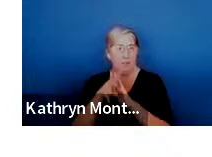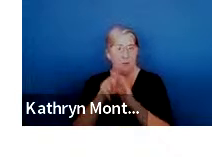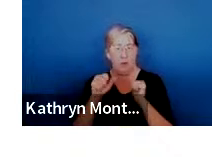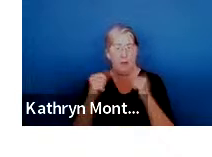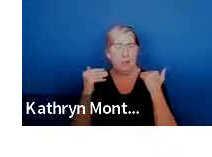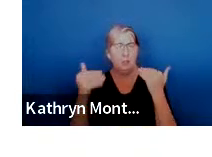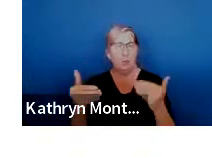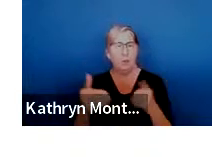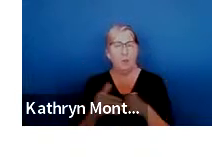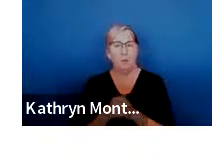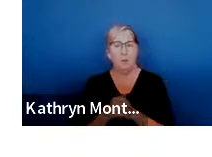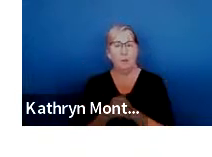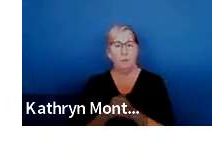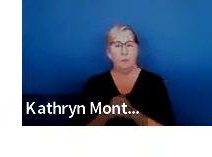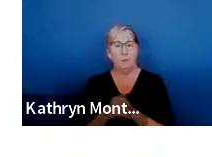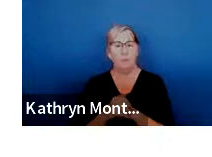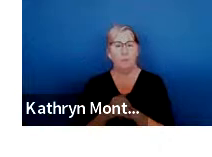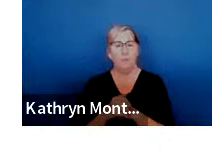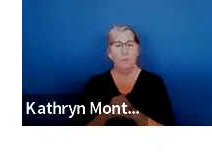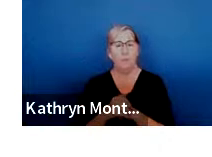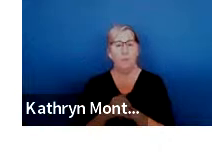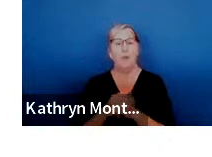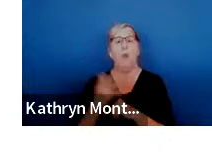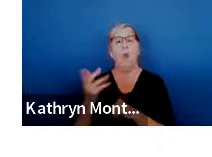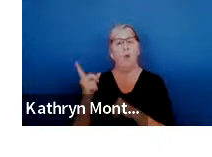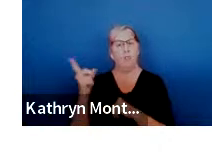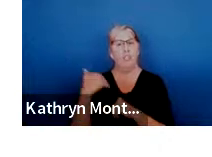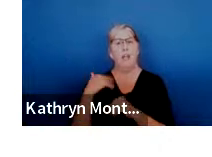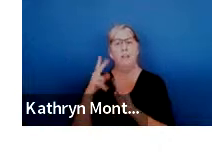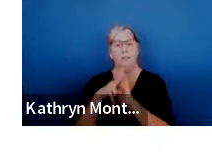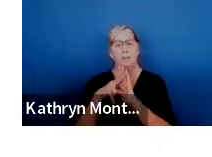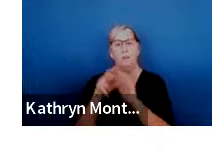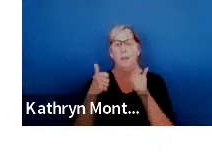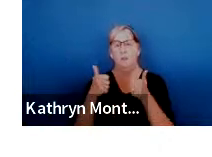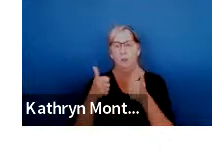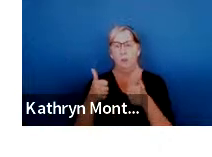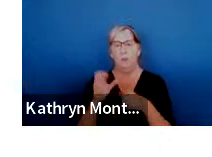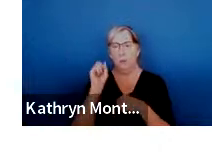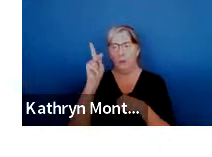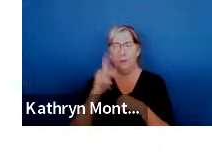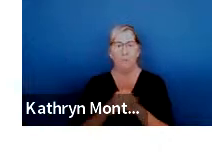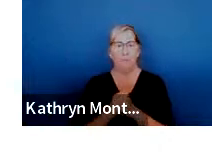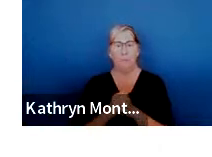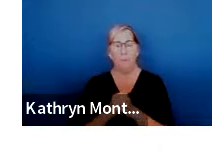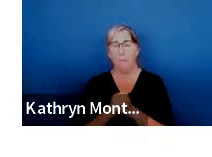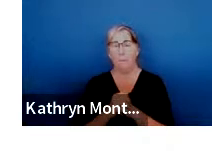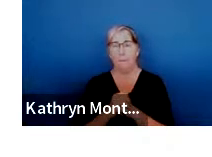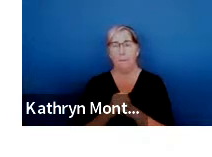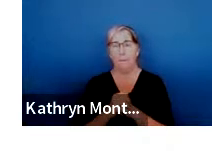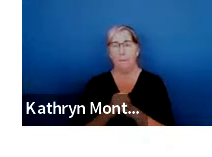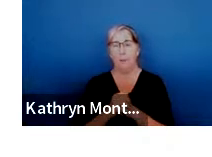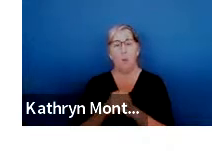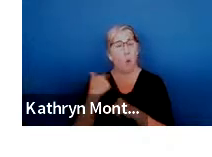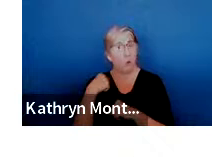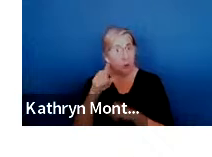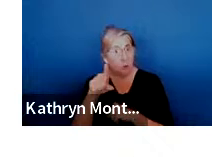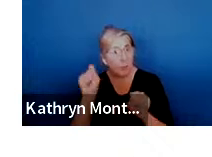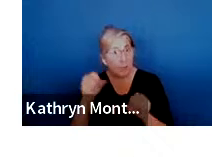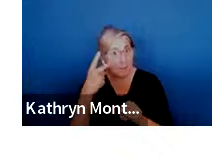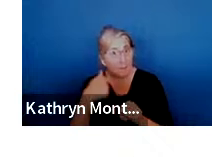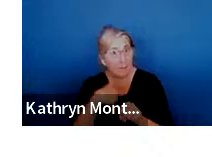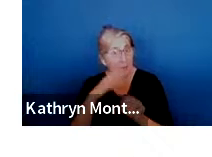this. So, oh, that's right. She's got the video. That's great. Okay. So, oh, my video seen. Thank you. I just hope I'm in